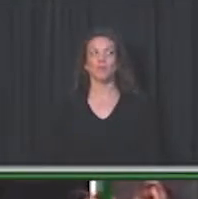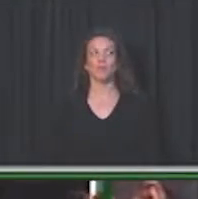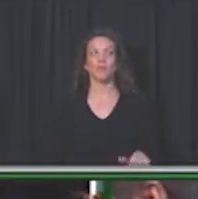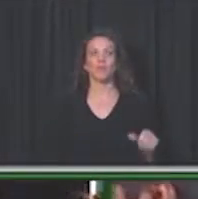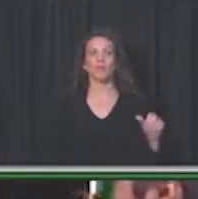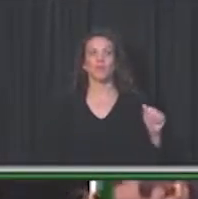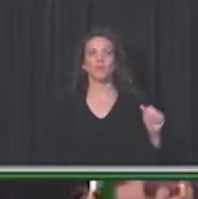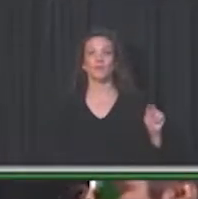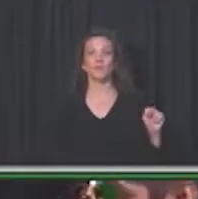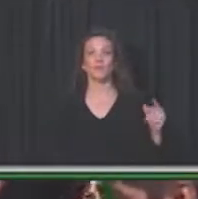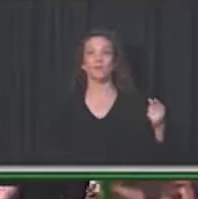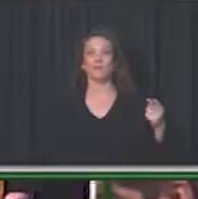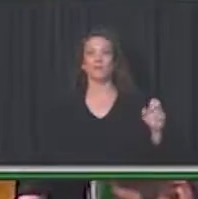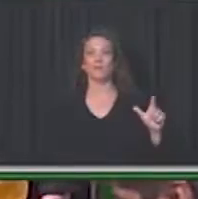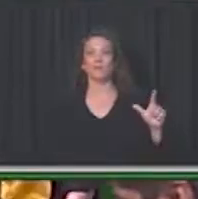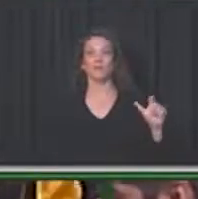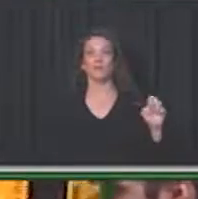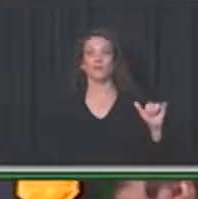Angelica Sancion.